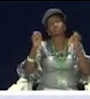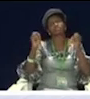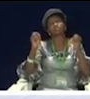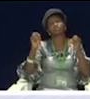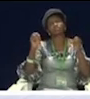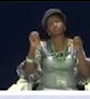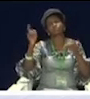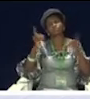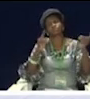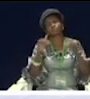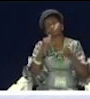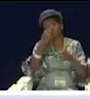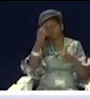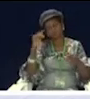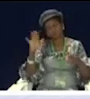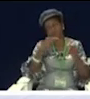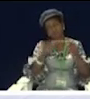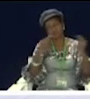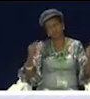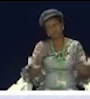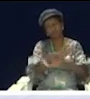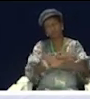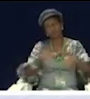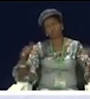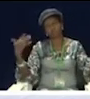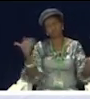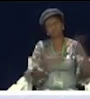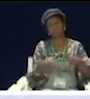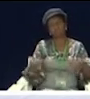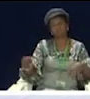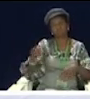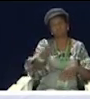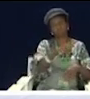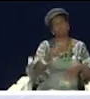your enemy does not fear you,